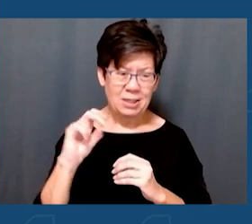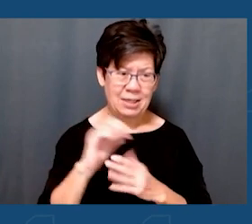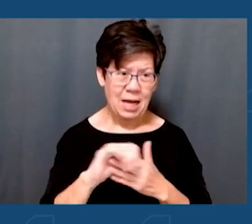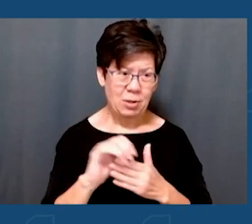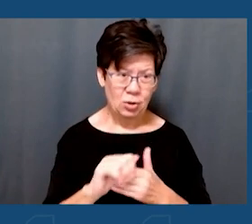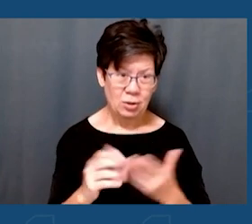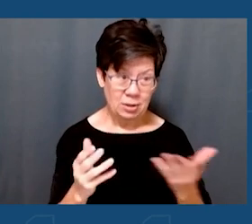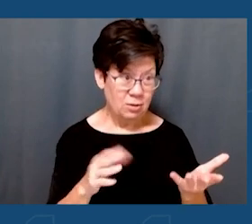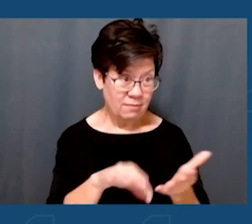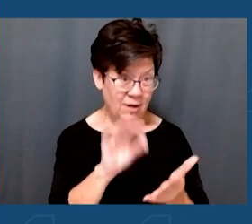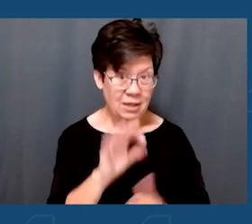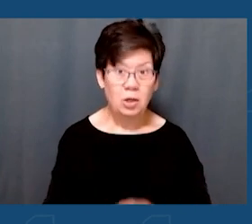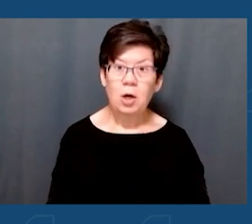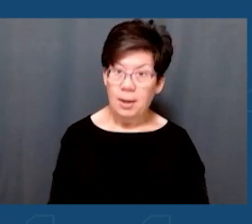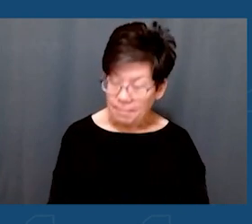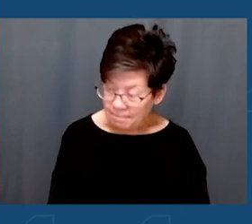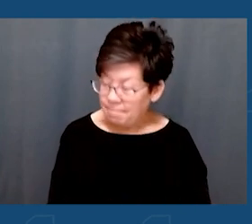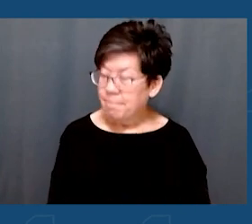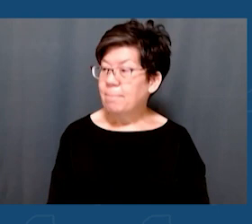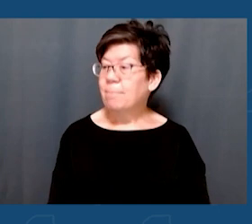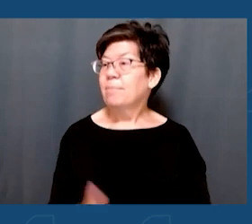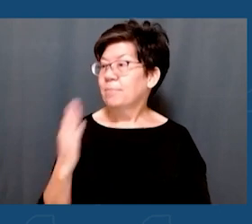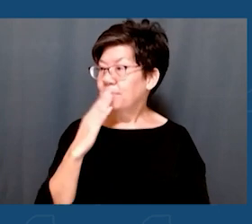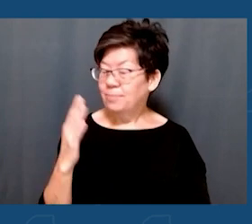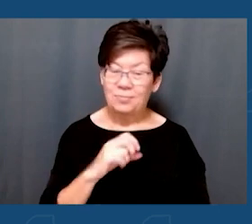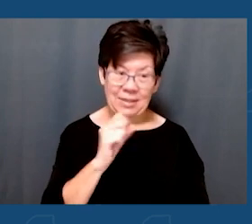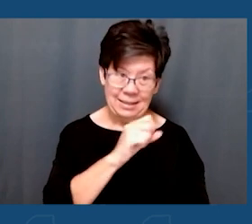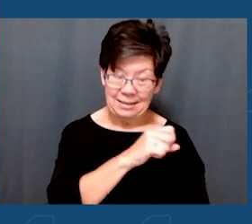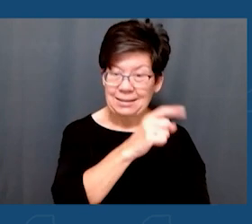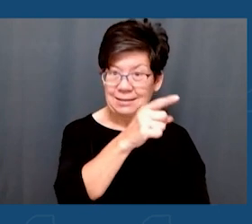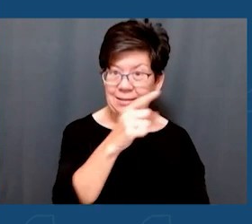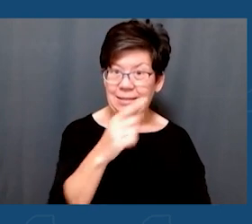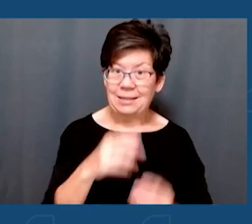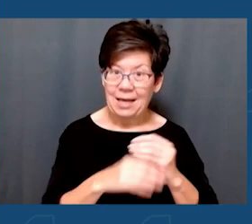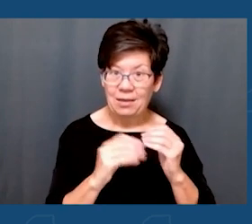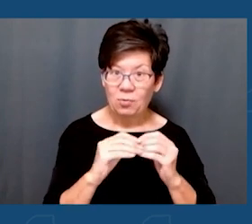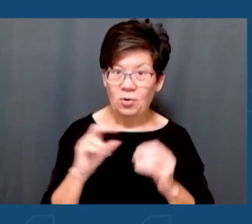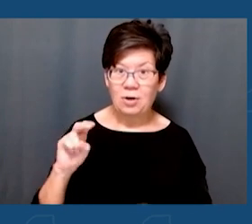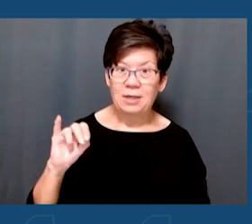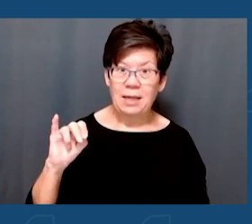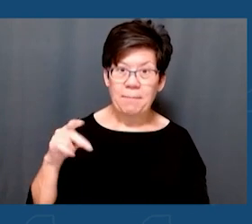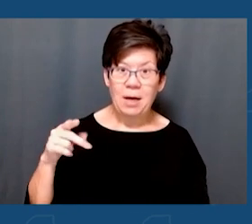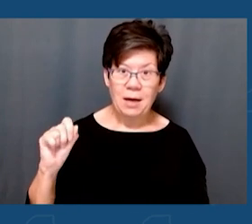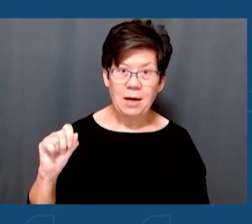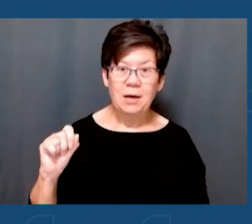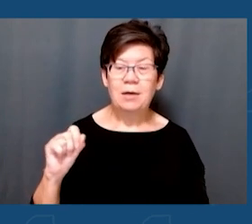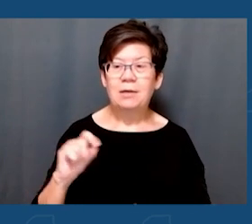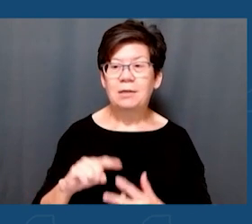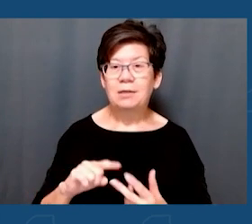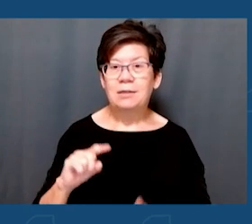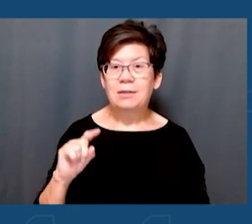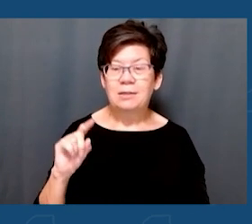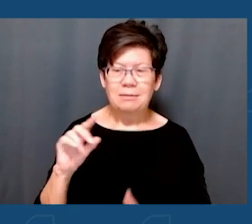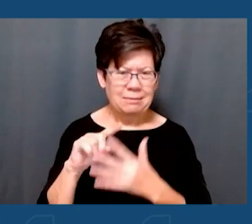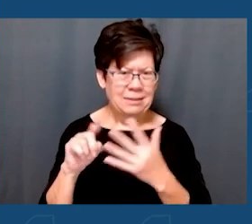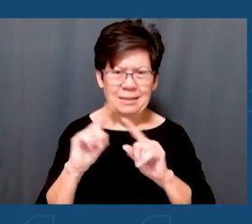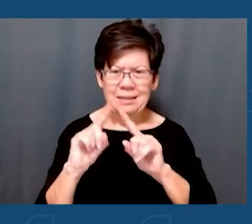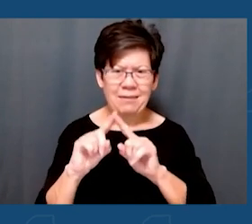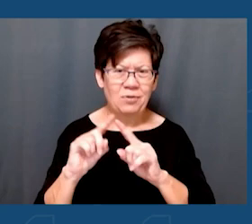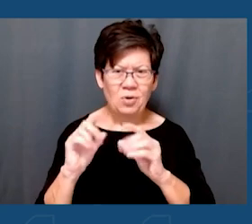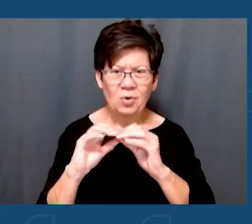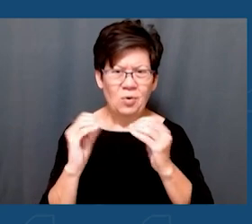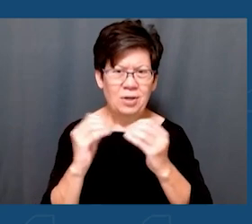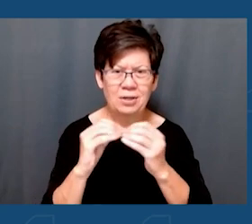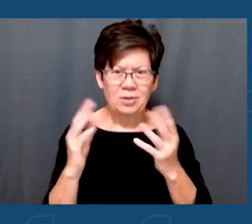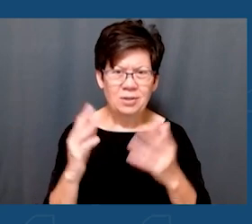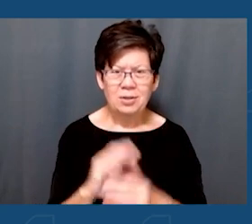the Assembly for the Senate. I thank them for that. NYPA, other organizations, ESD, all political. There's just one more $5 million